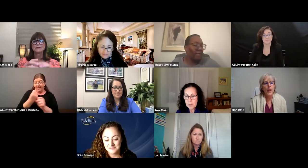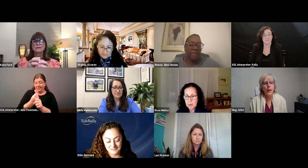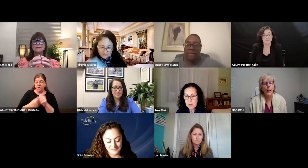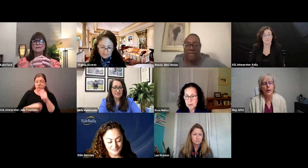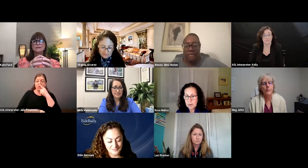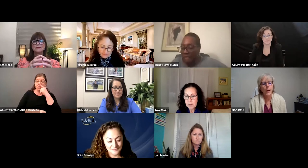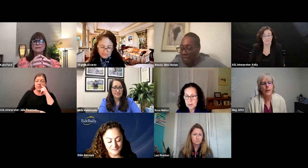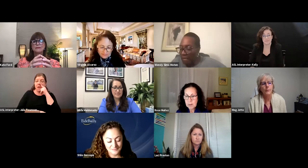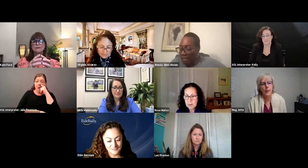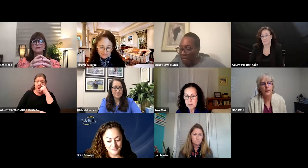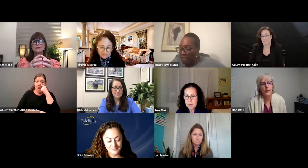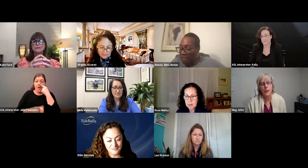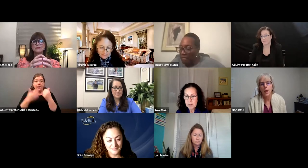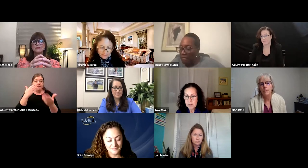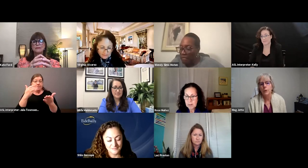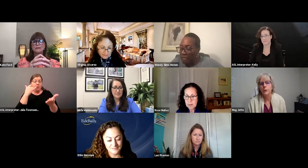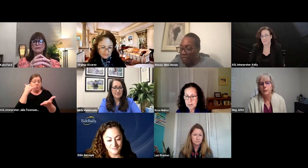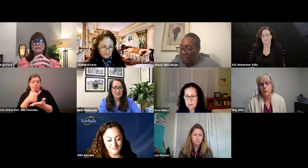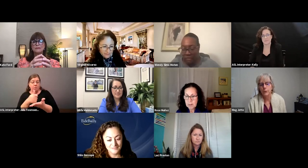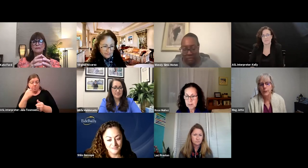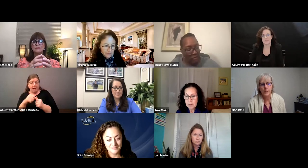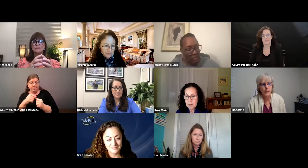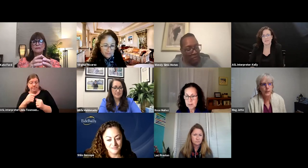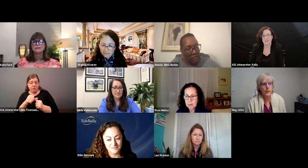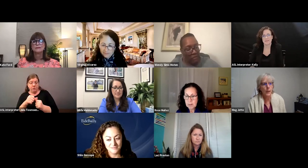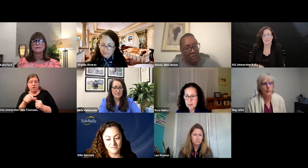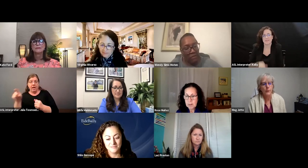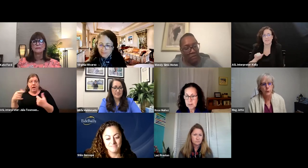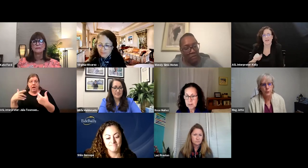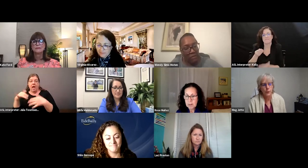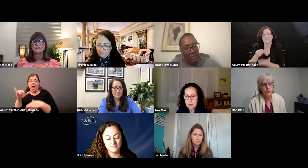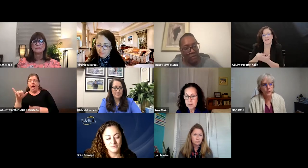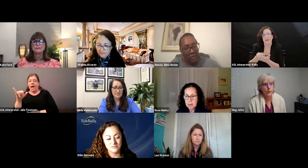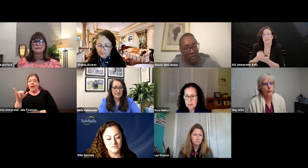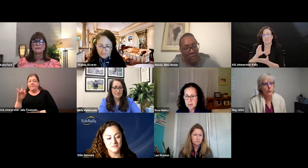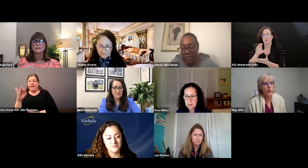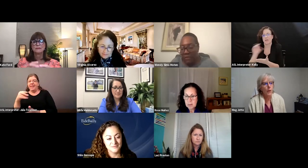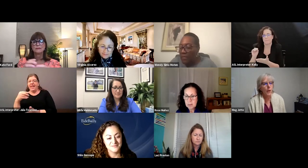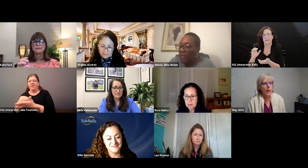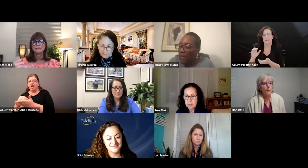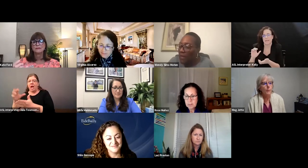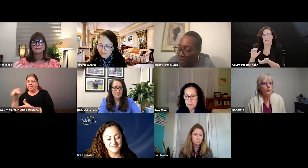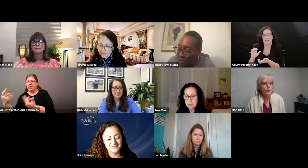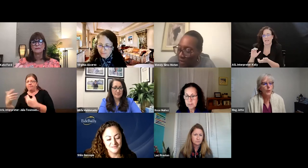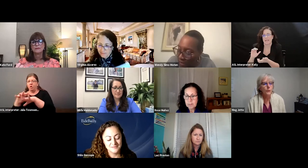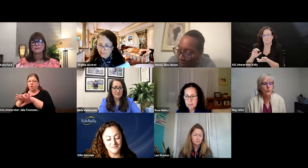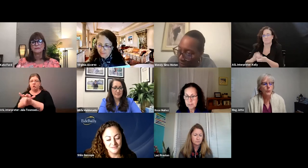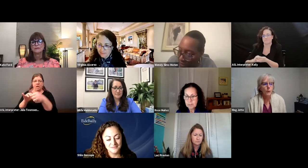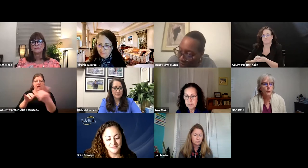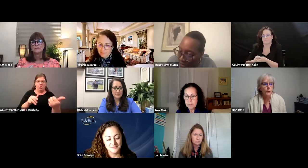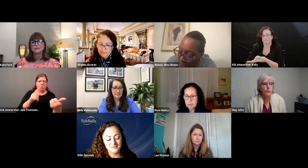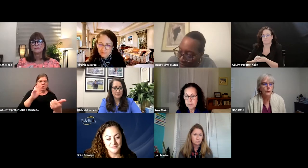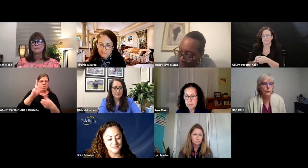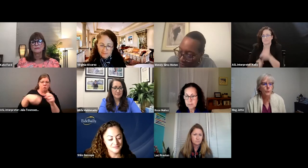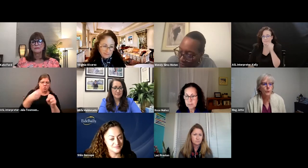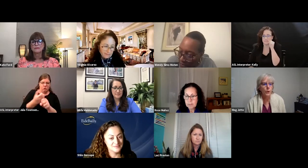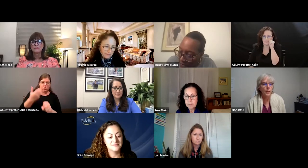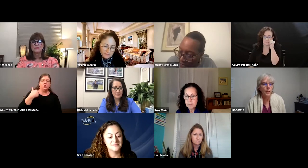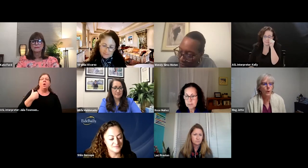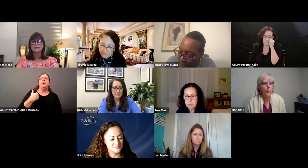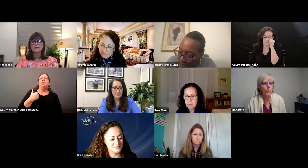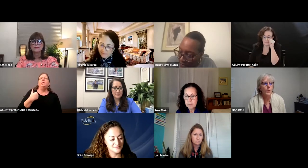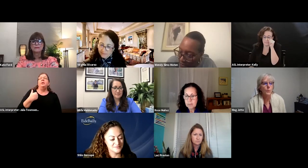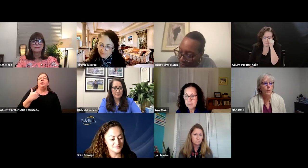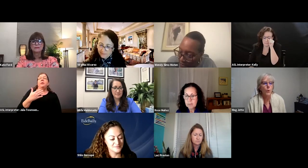um i bailey merged with vtd about two years ago but before i turn it over to